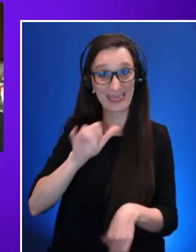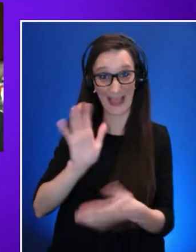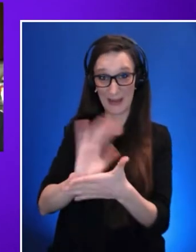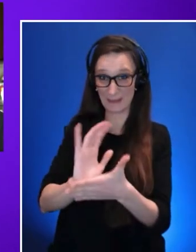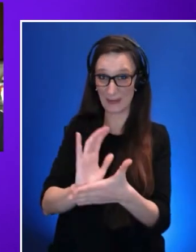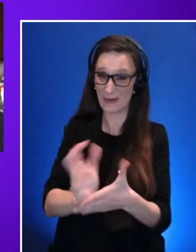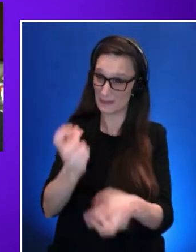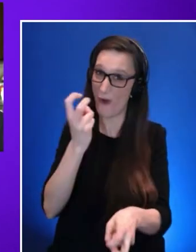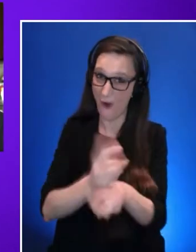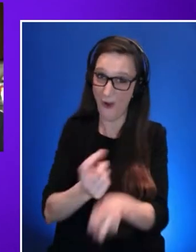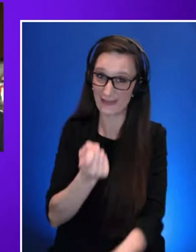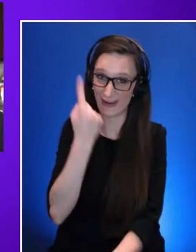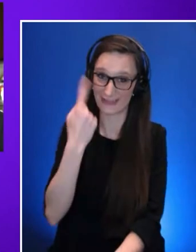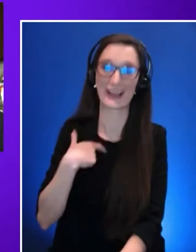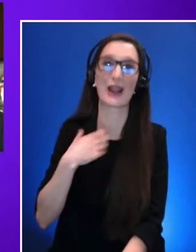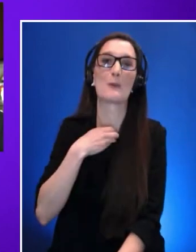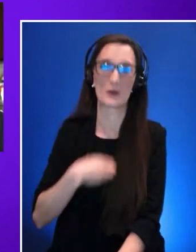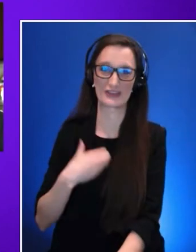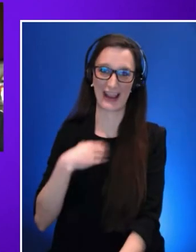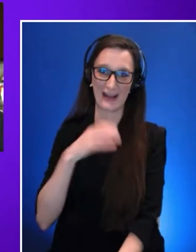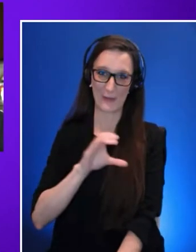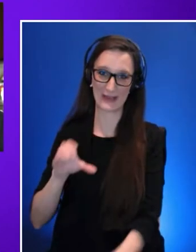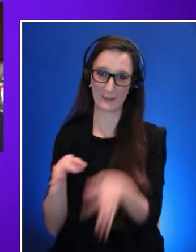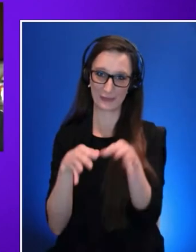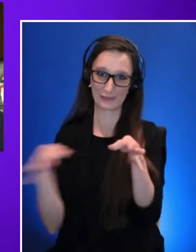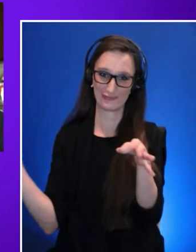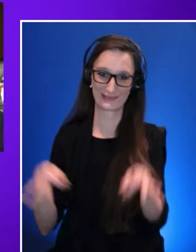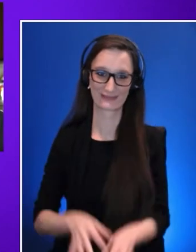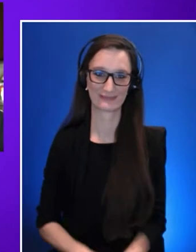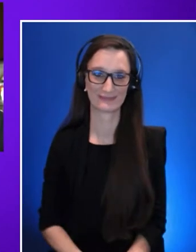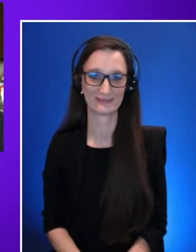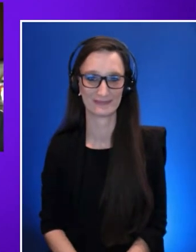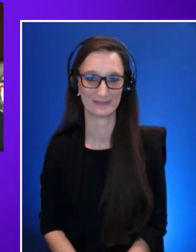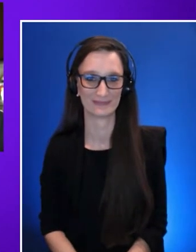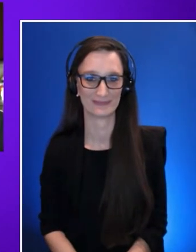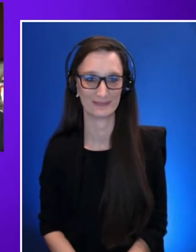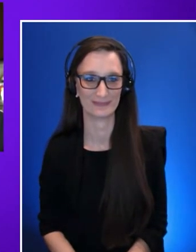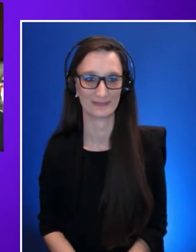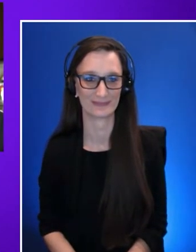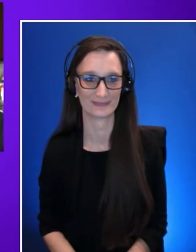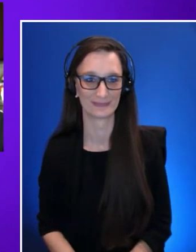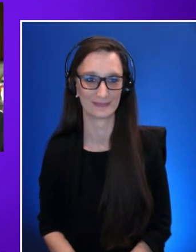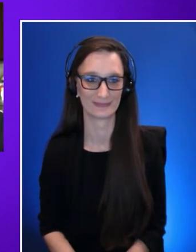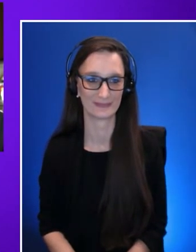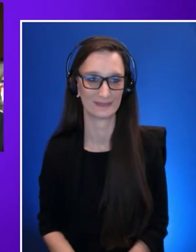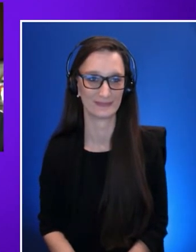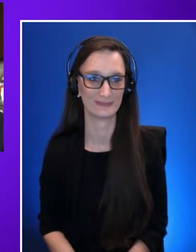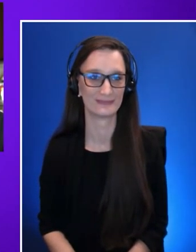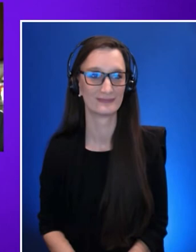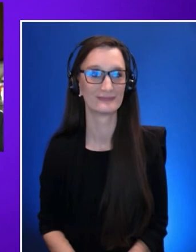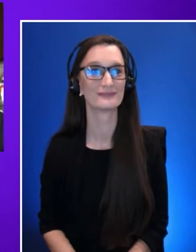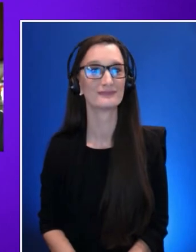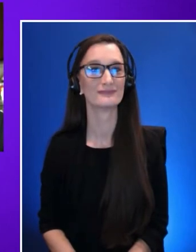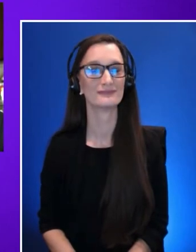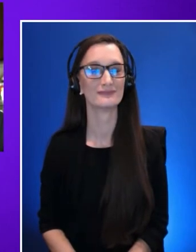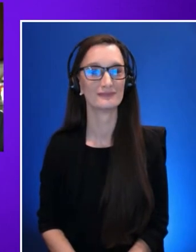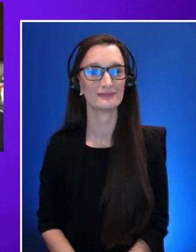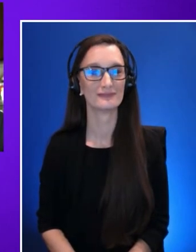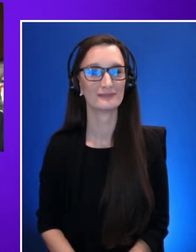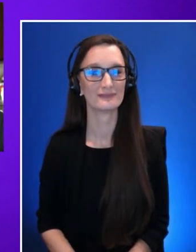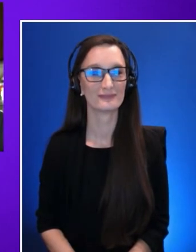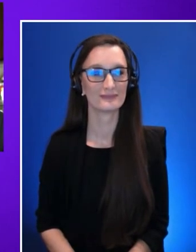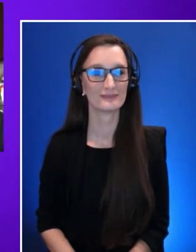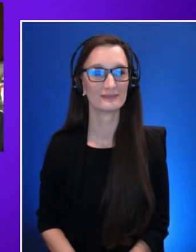captioning. On that note, I think this is